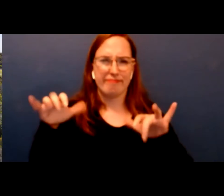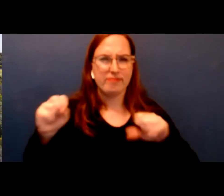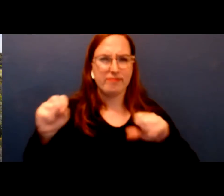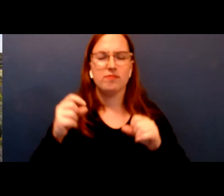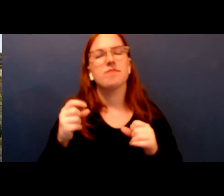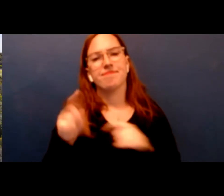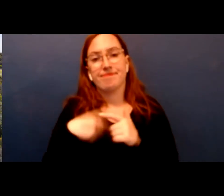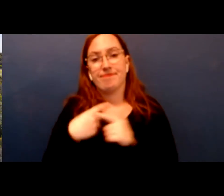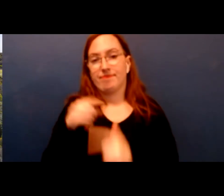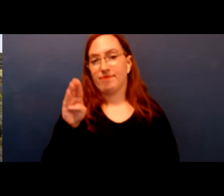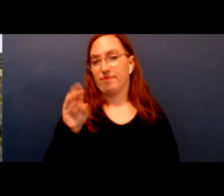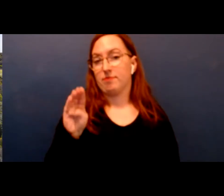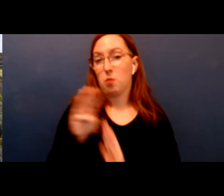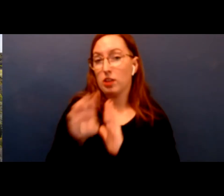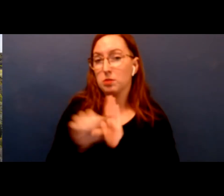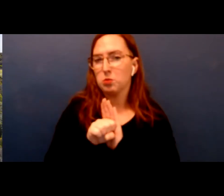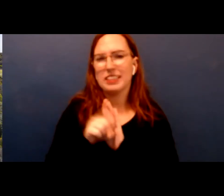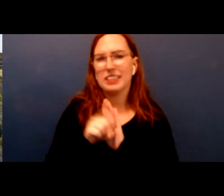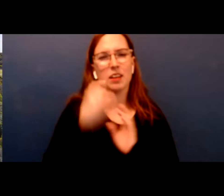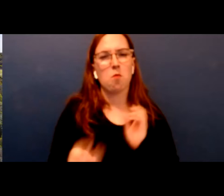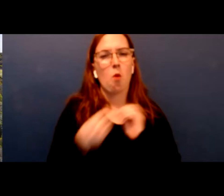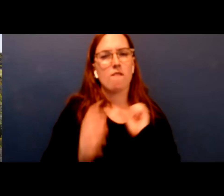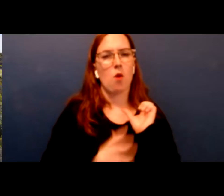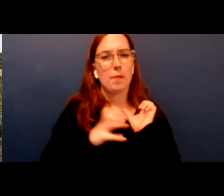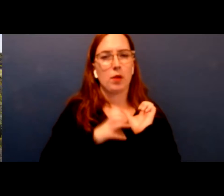that as well seems critical.